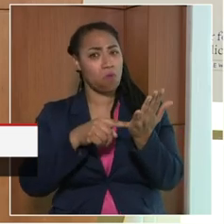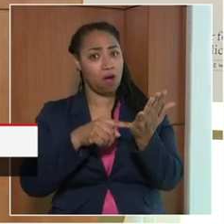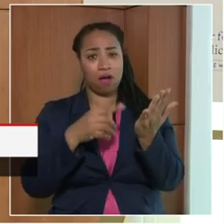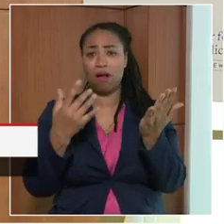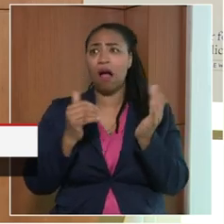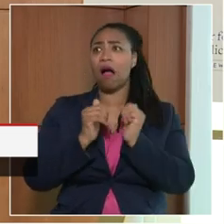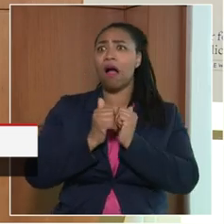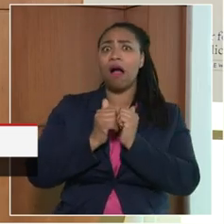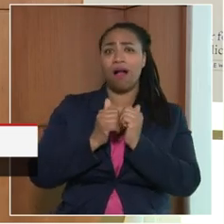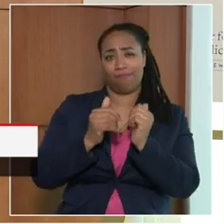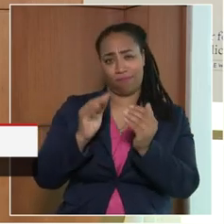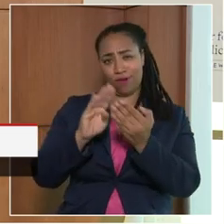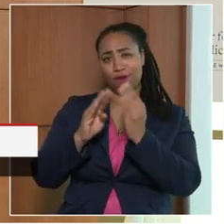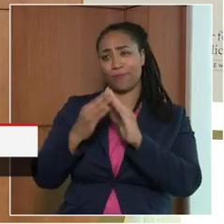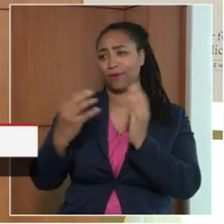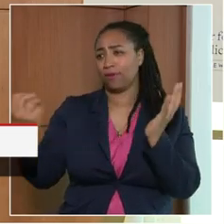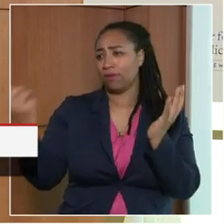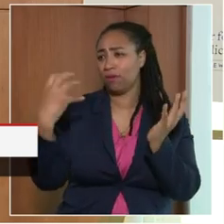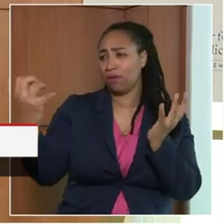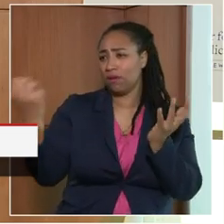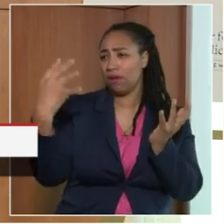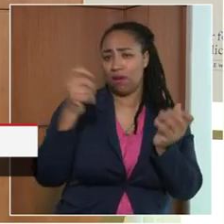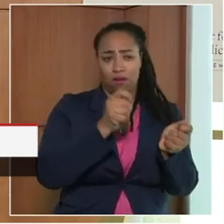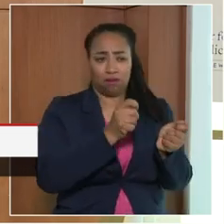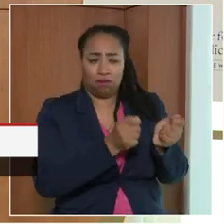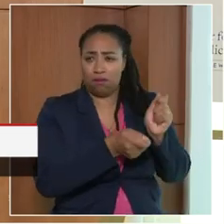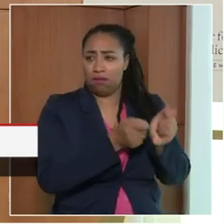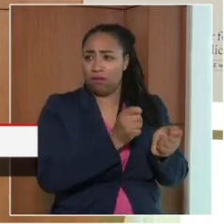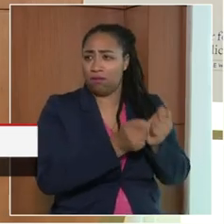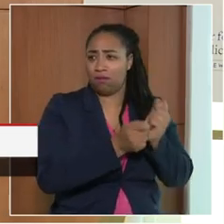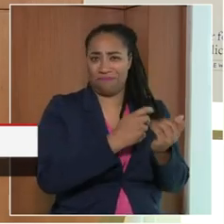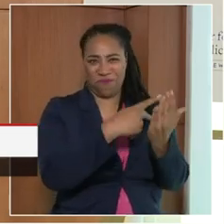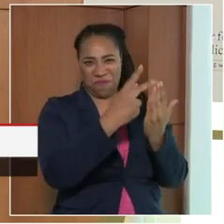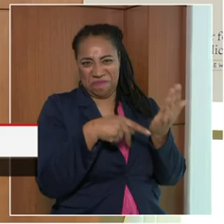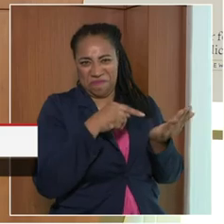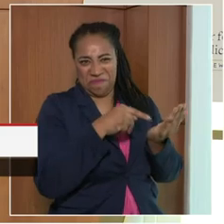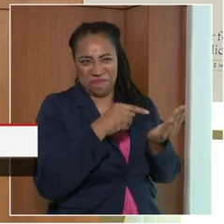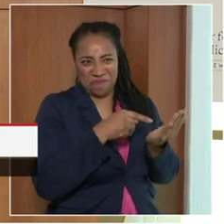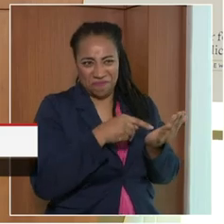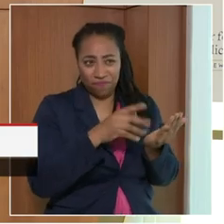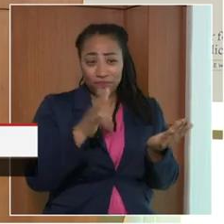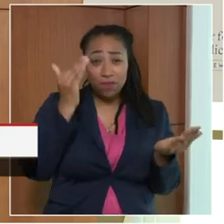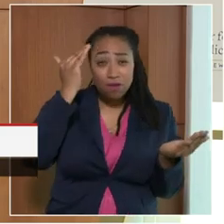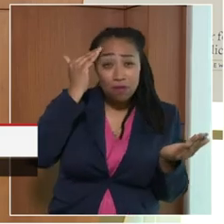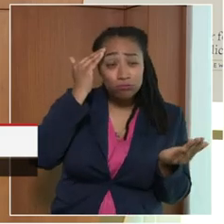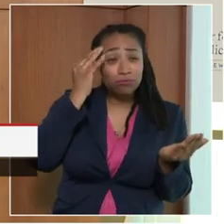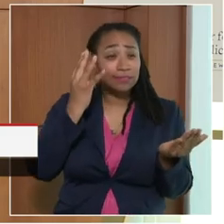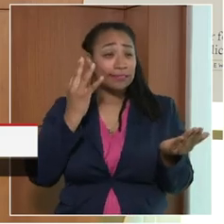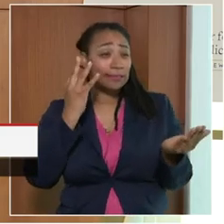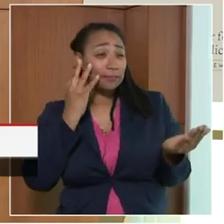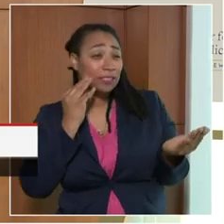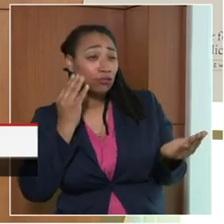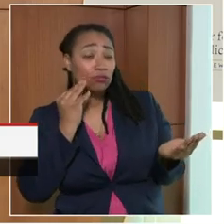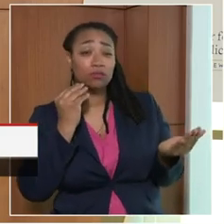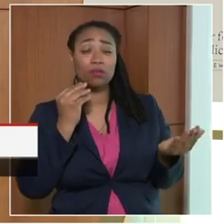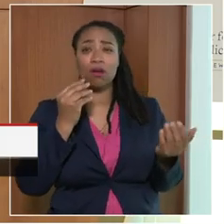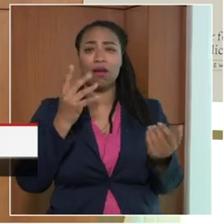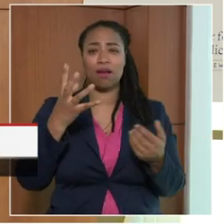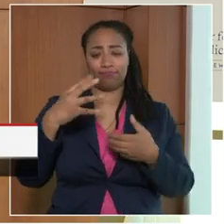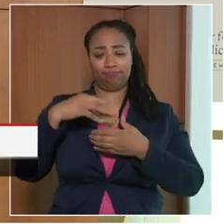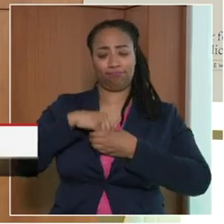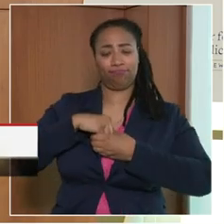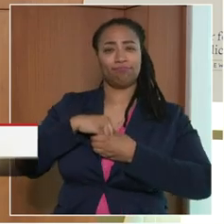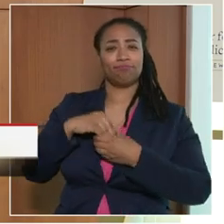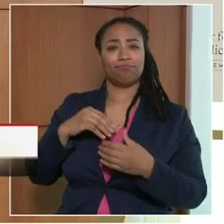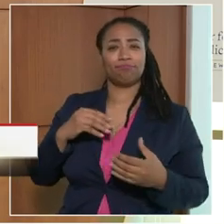the voices, the experiences, and insights of those working on the front lines of youth development.